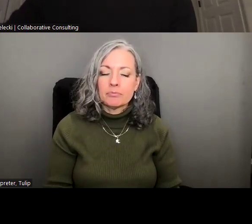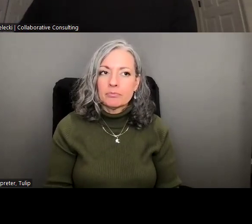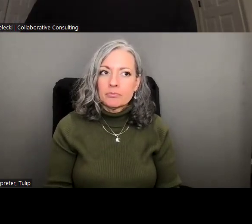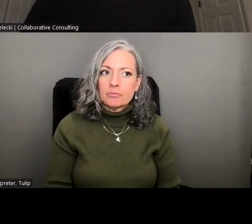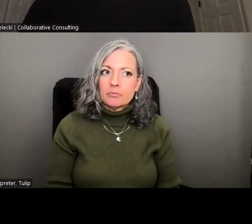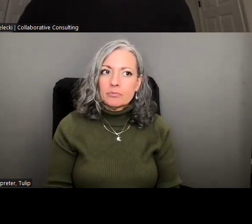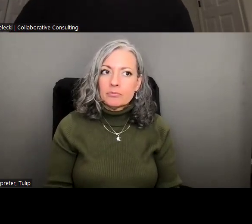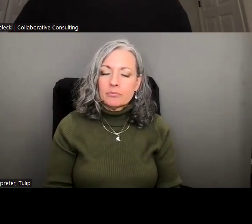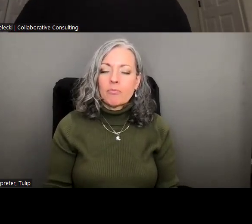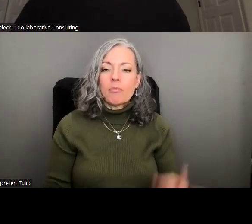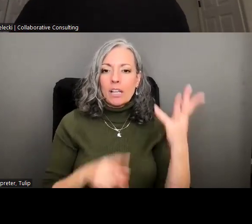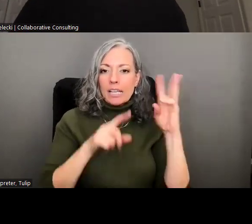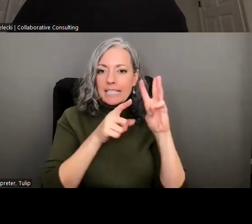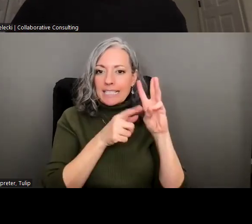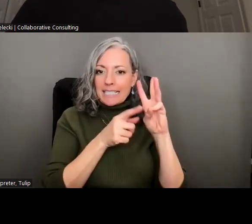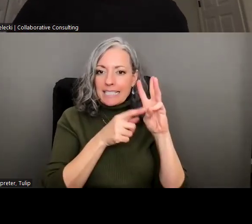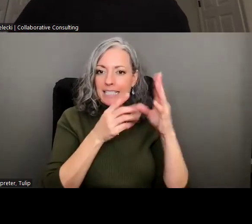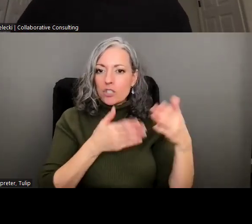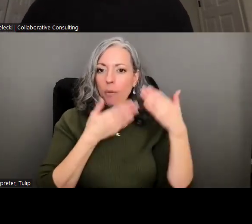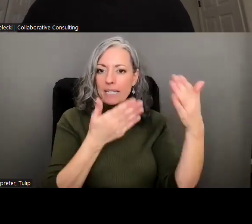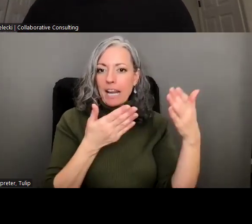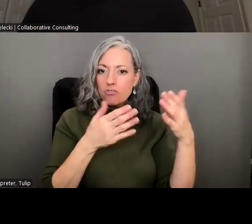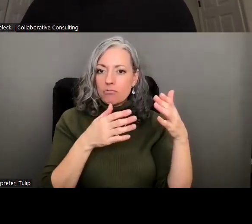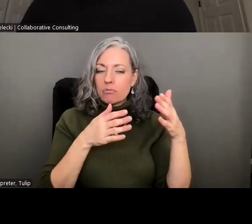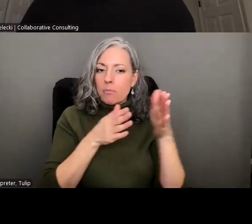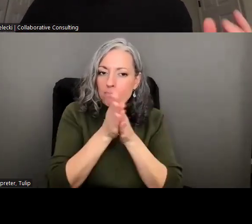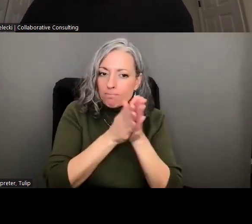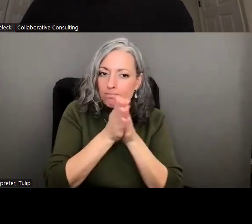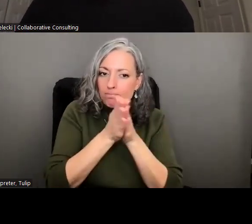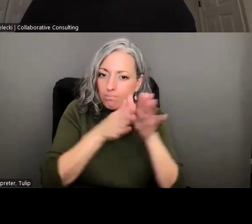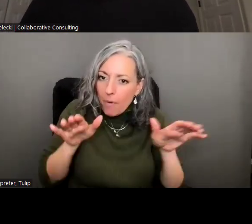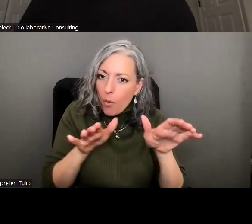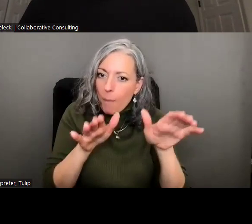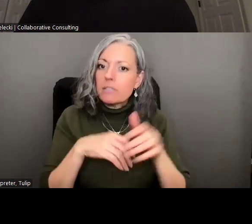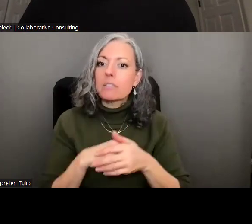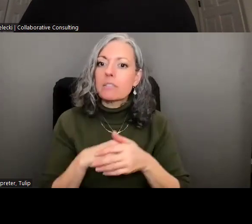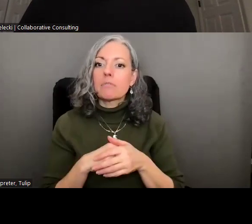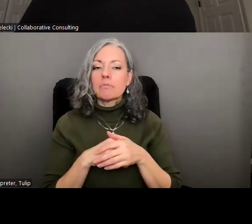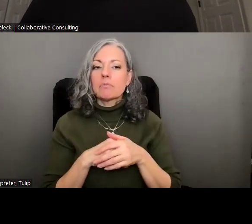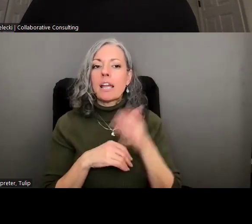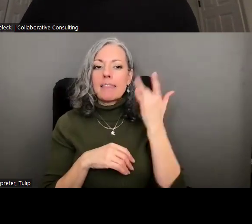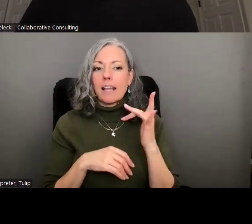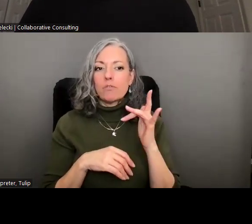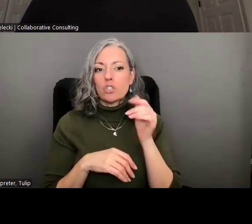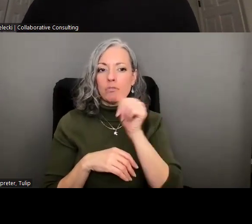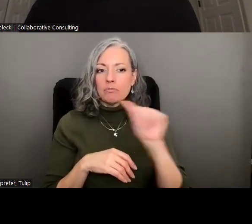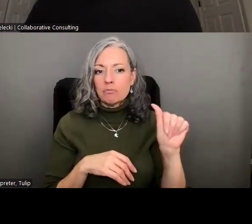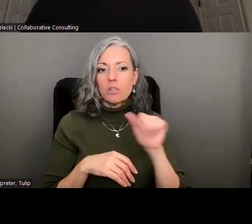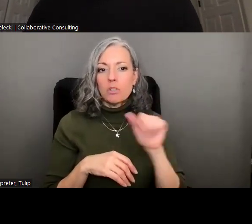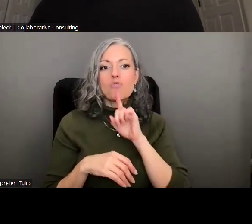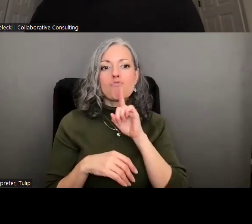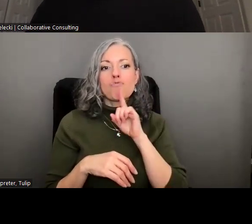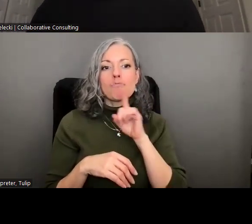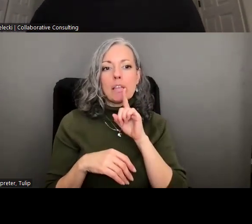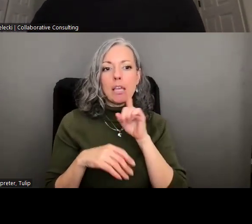The sixth recommendation is around performance, and the goal statement here is that the California Aging Network is high performing across administrative